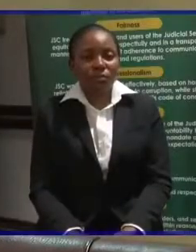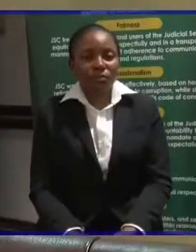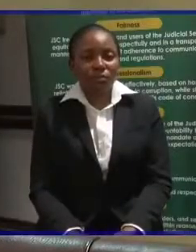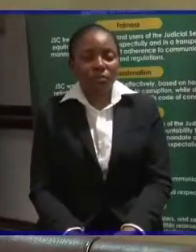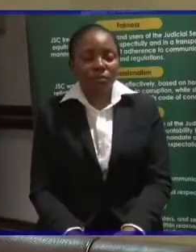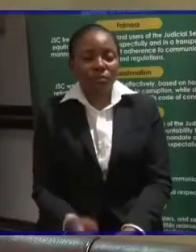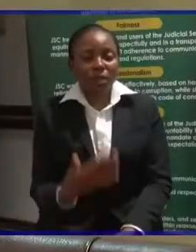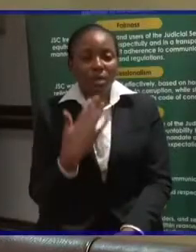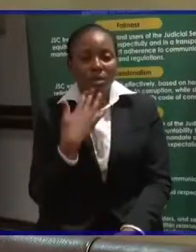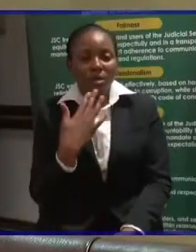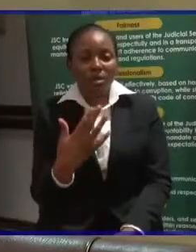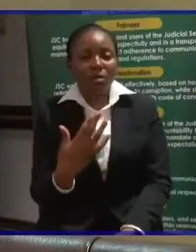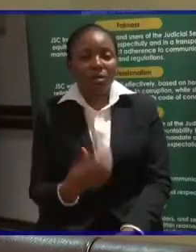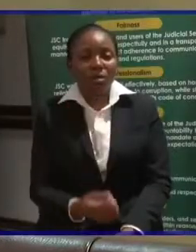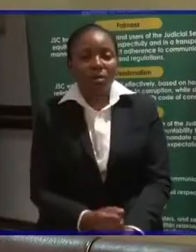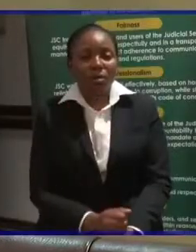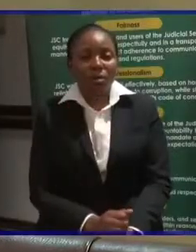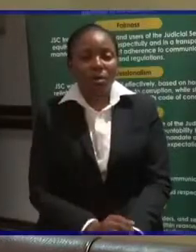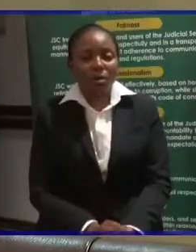Thank you.